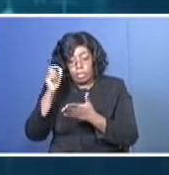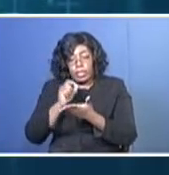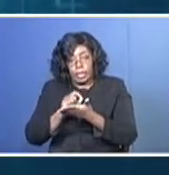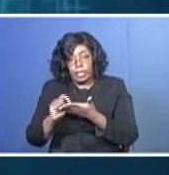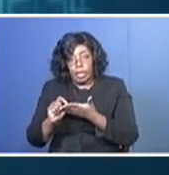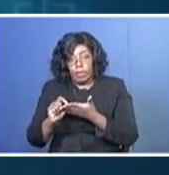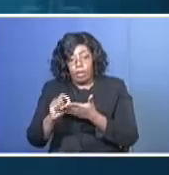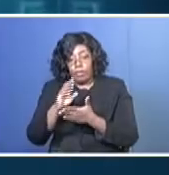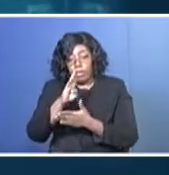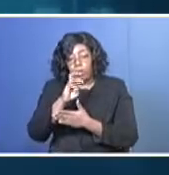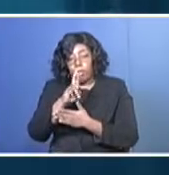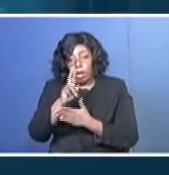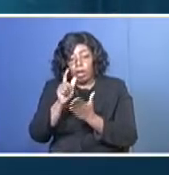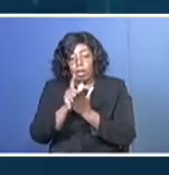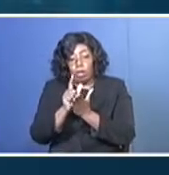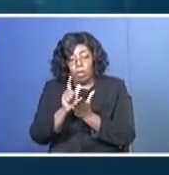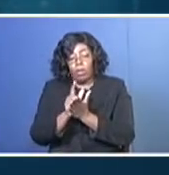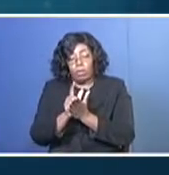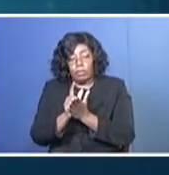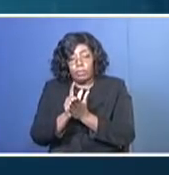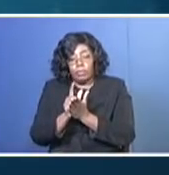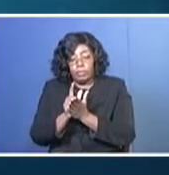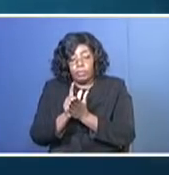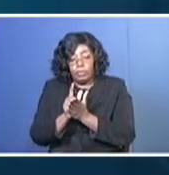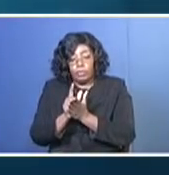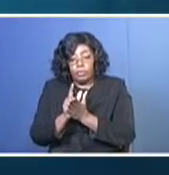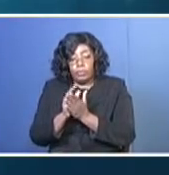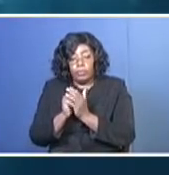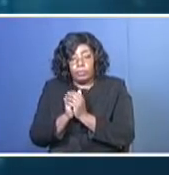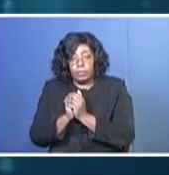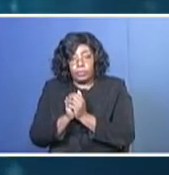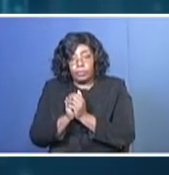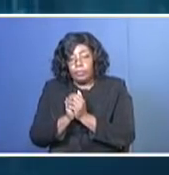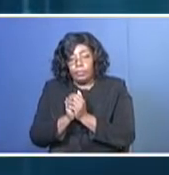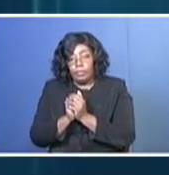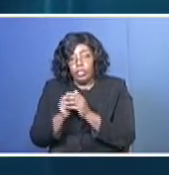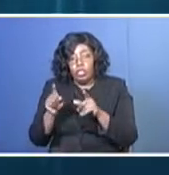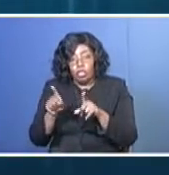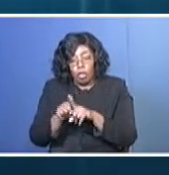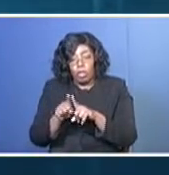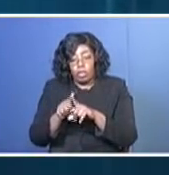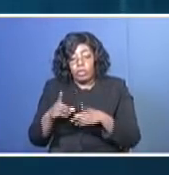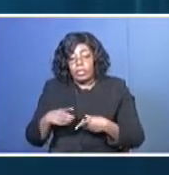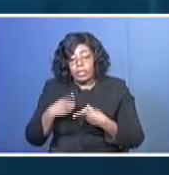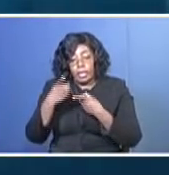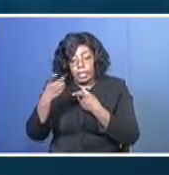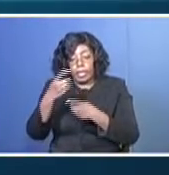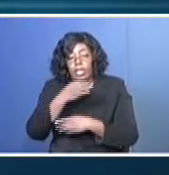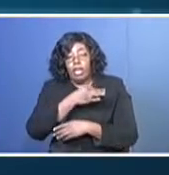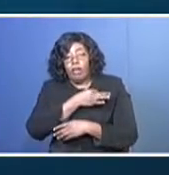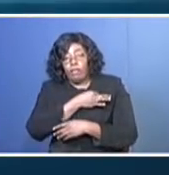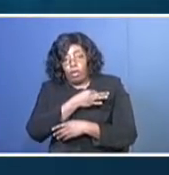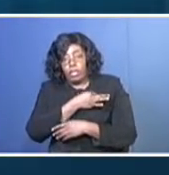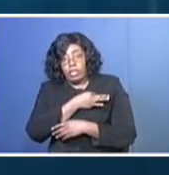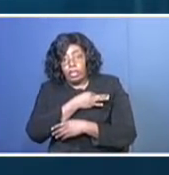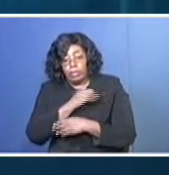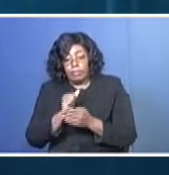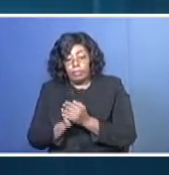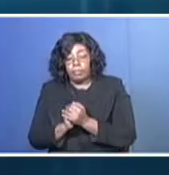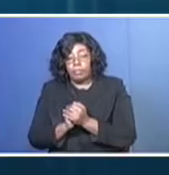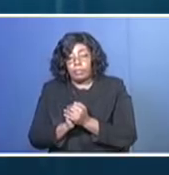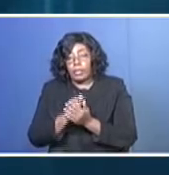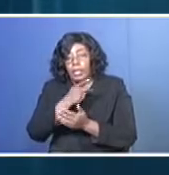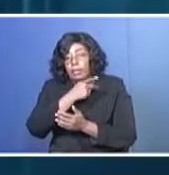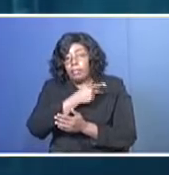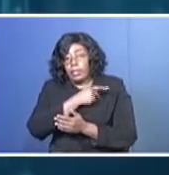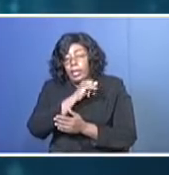Bahamas Bar Association from June 2019 to the present. She's also a dedicated volunteer. Mr. Pintard says